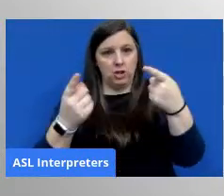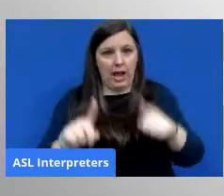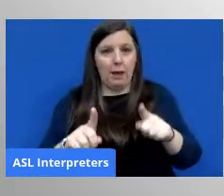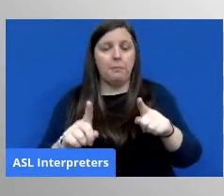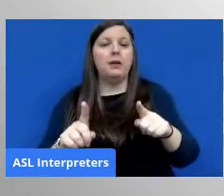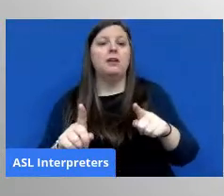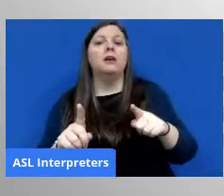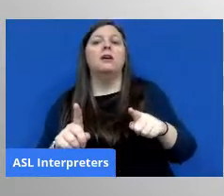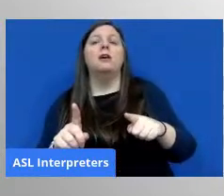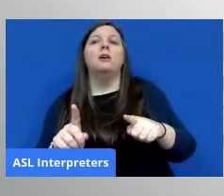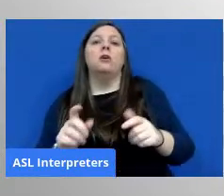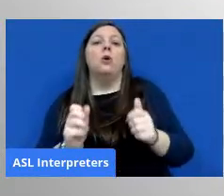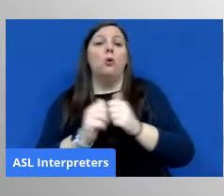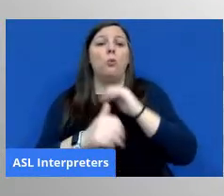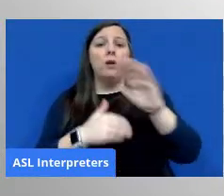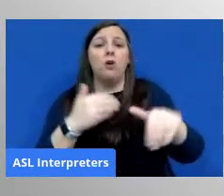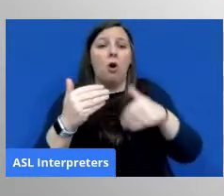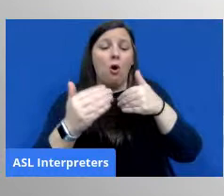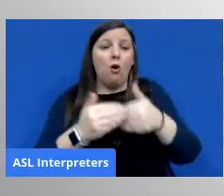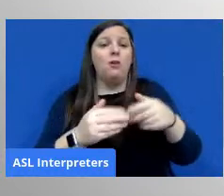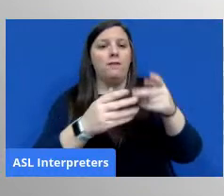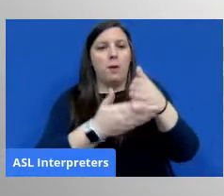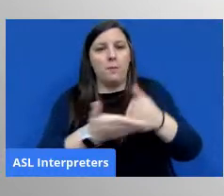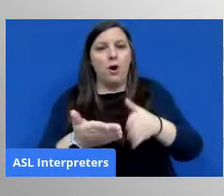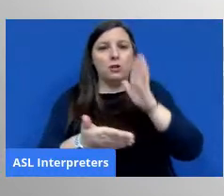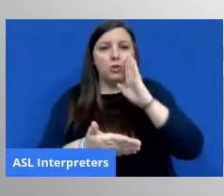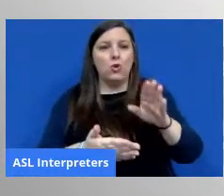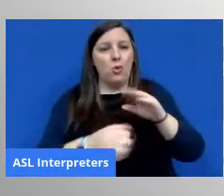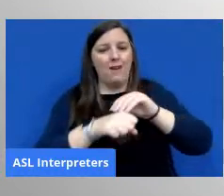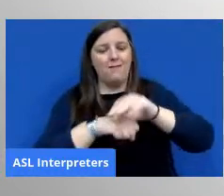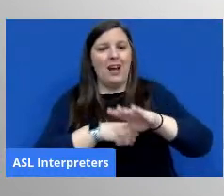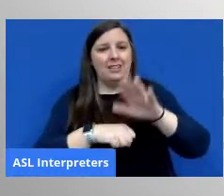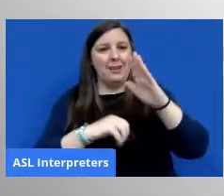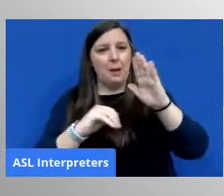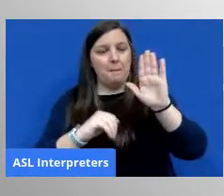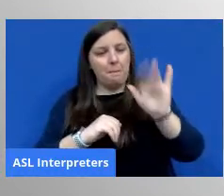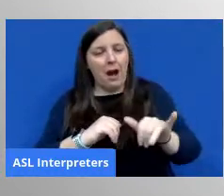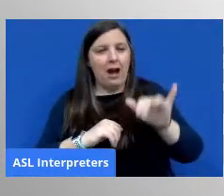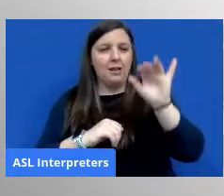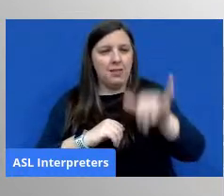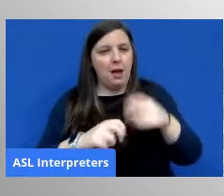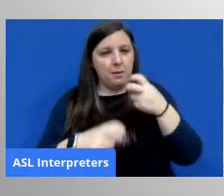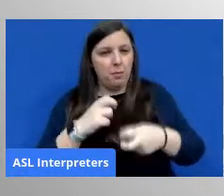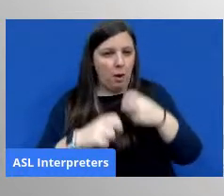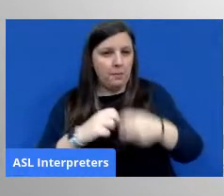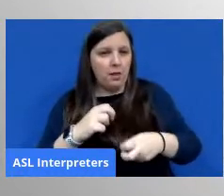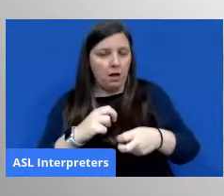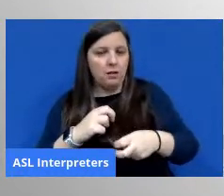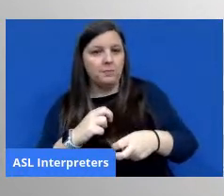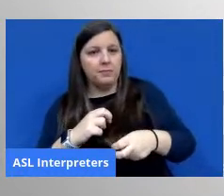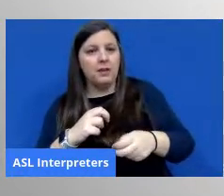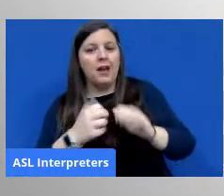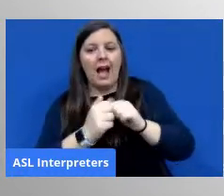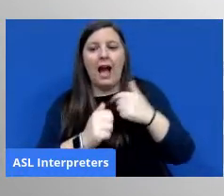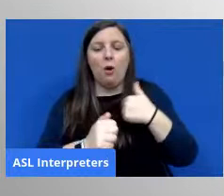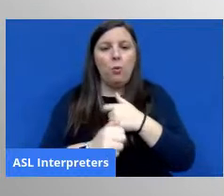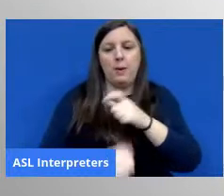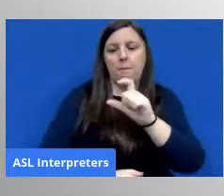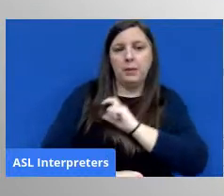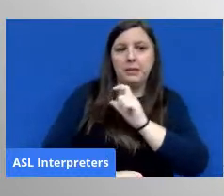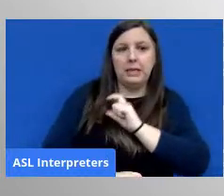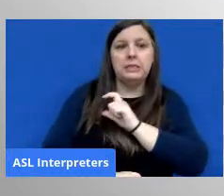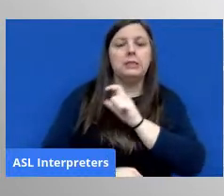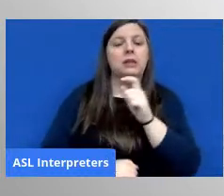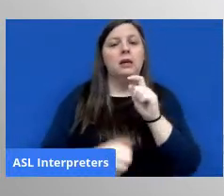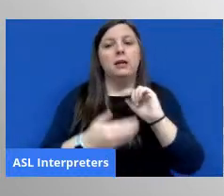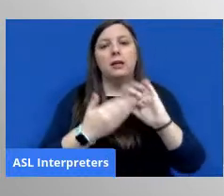be affected by juvenile justice, by the school to prison pipeline, by how we police our community. And